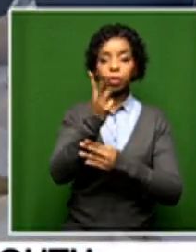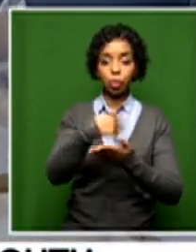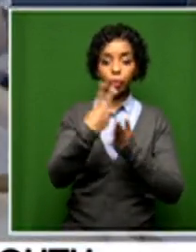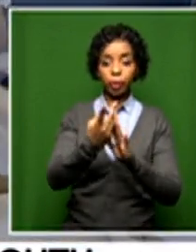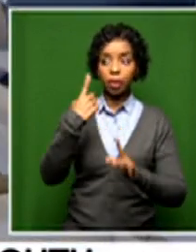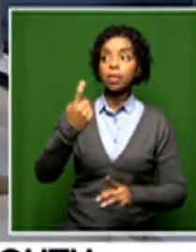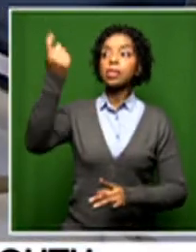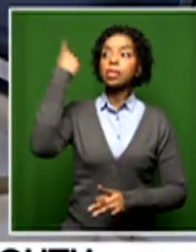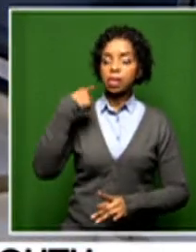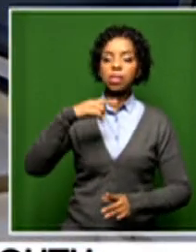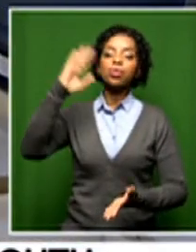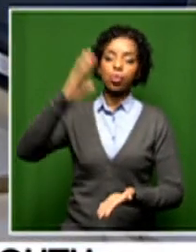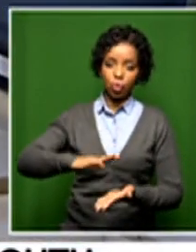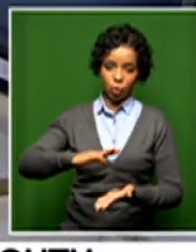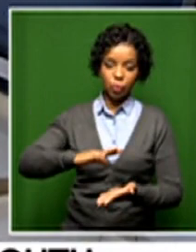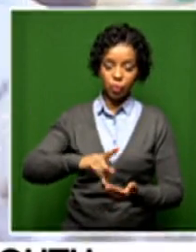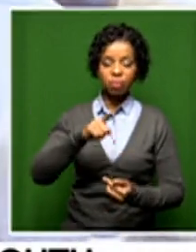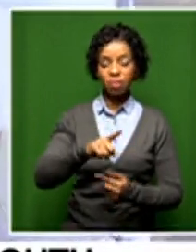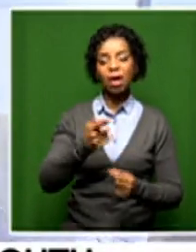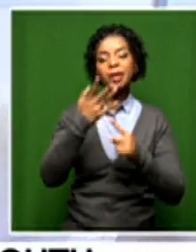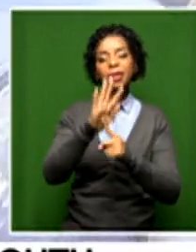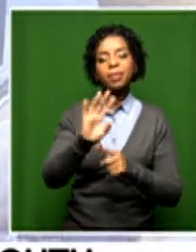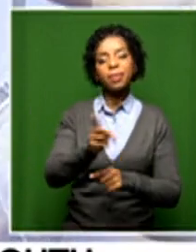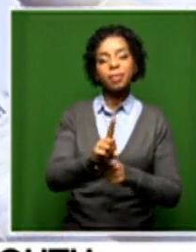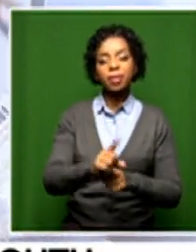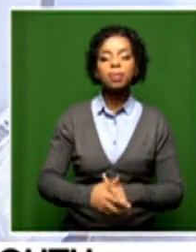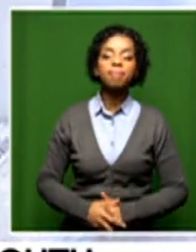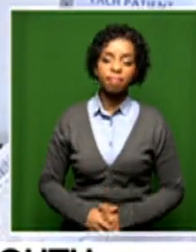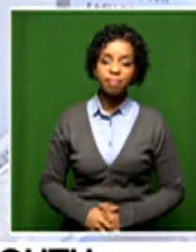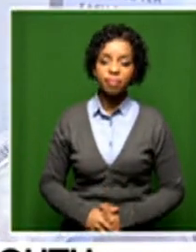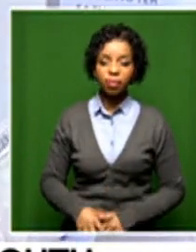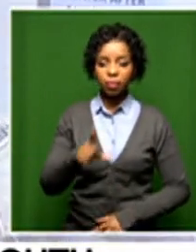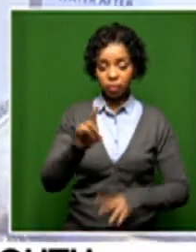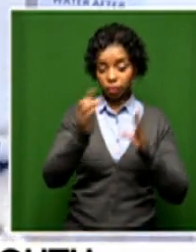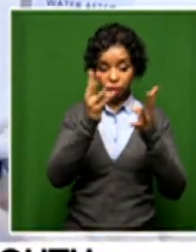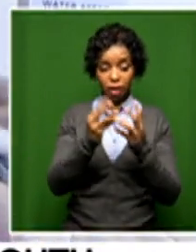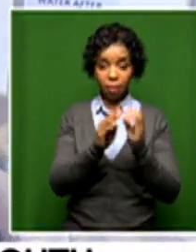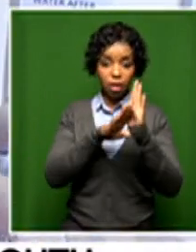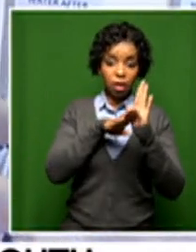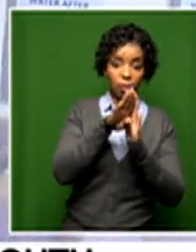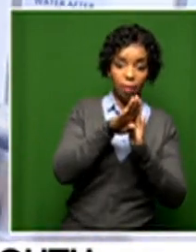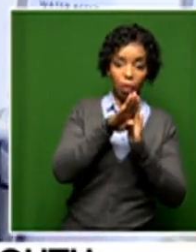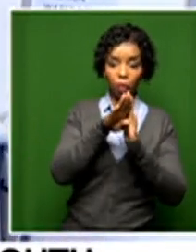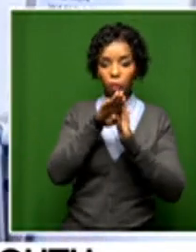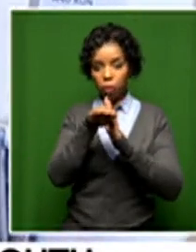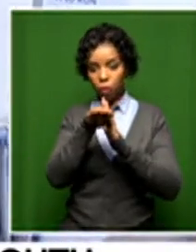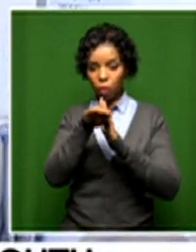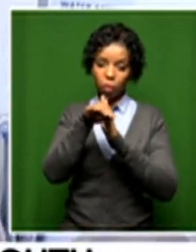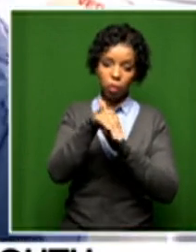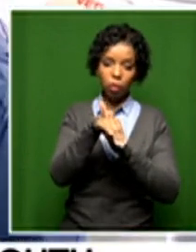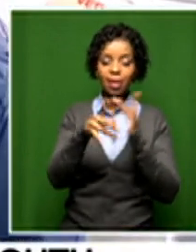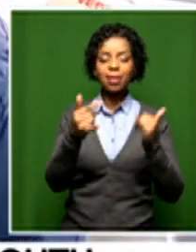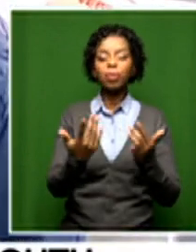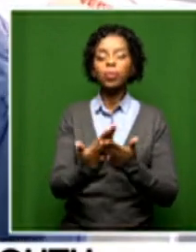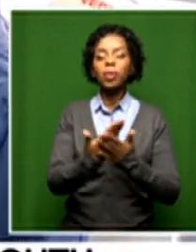were 2 weeks ago, which is an important indicator of whether the infection is going up or not. So we can say, for example, we've